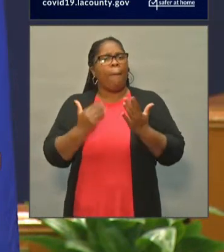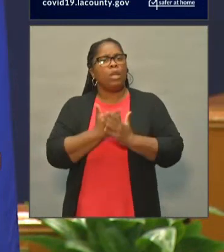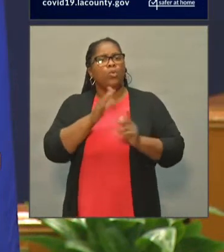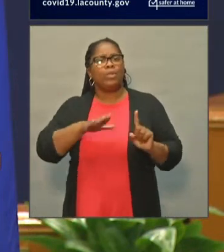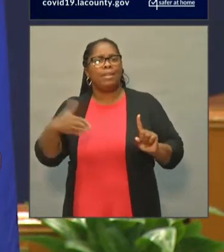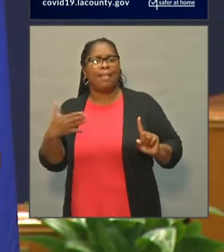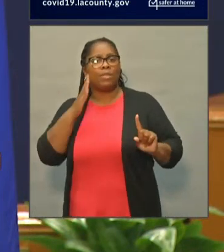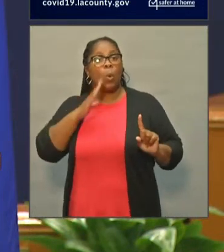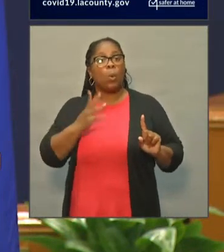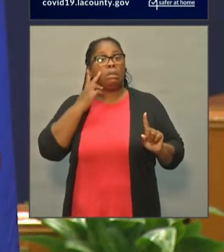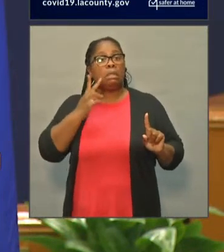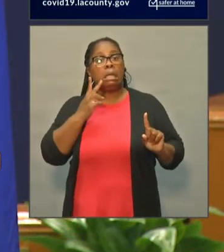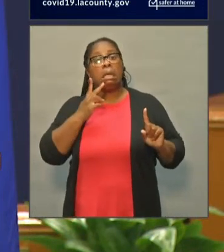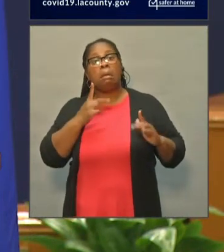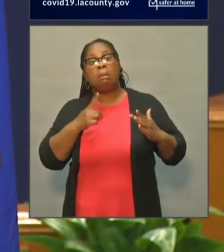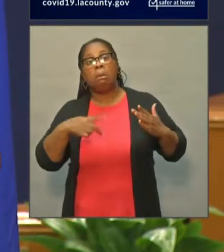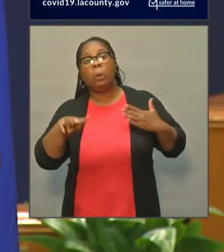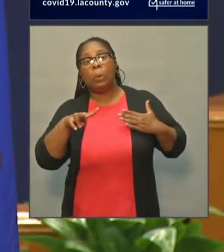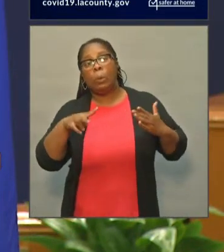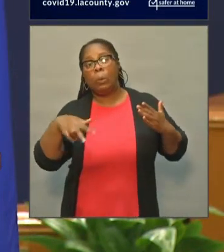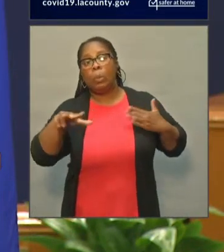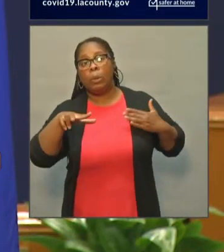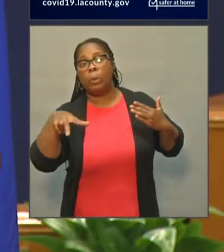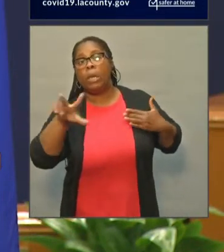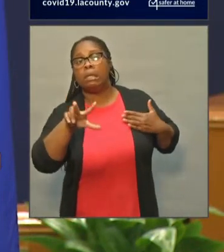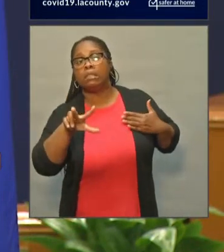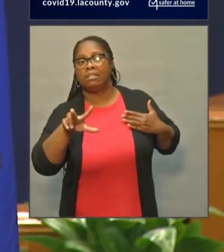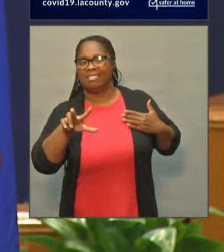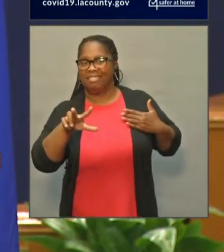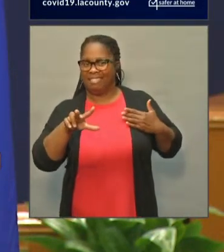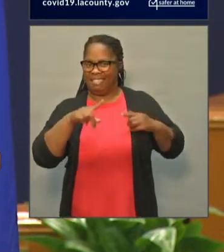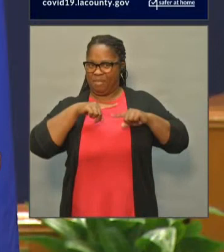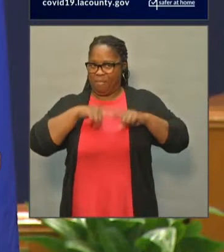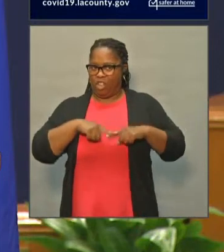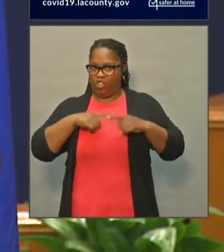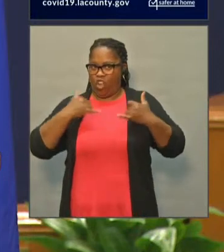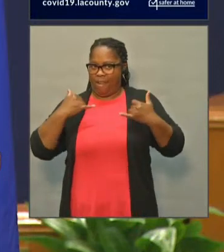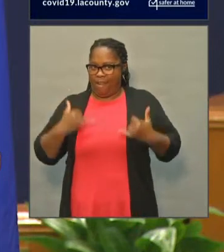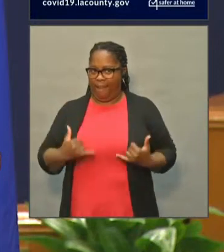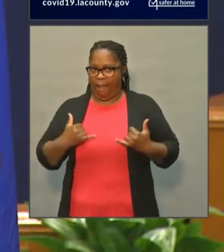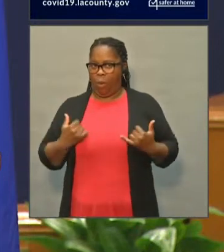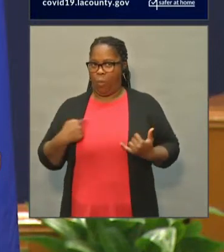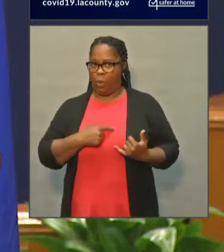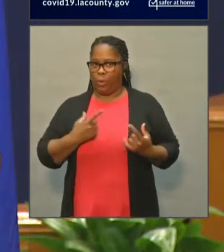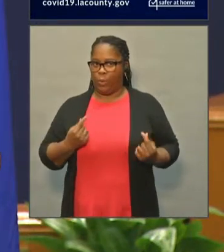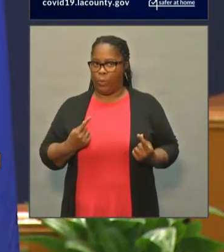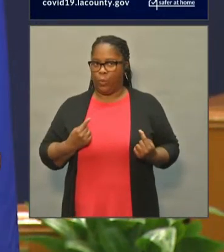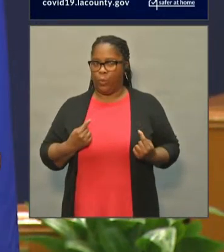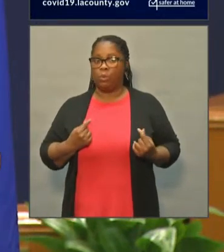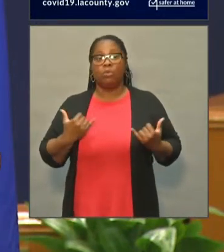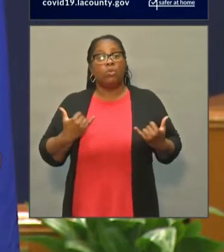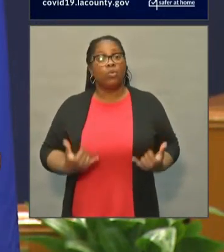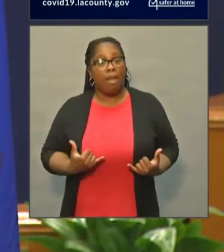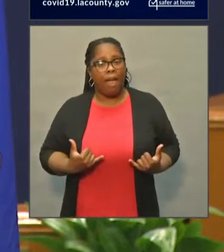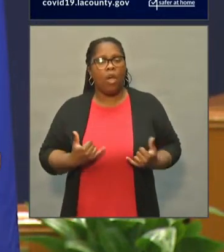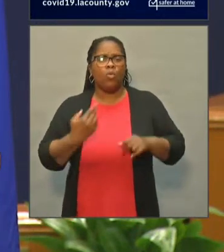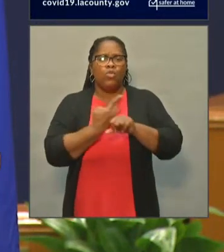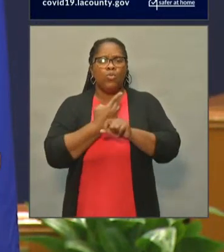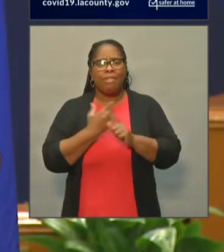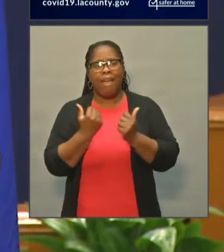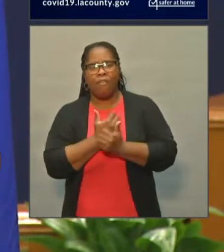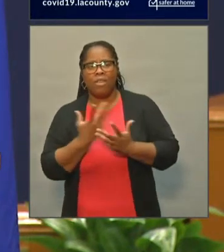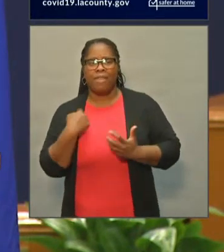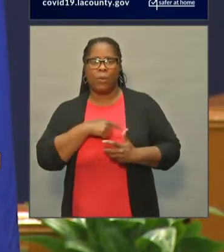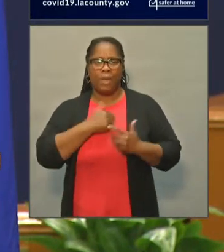from now. So over the weekend, let's continue to use all the tools that we have available to slow the spread of